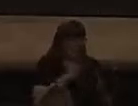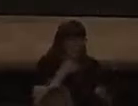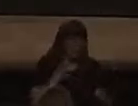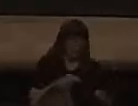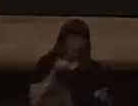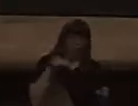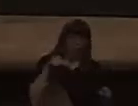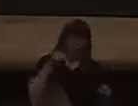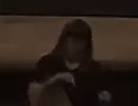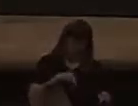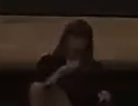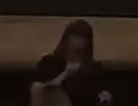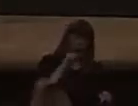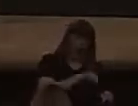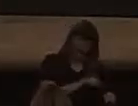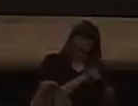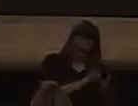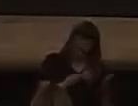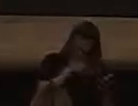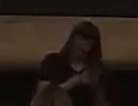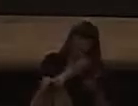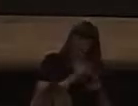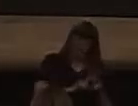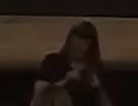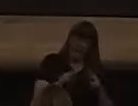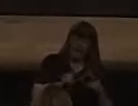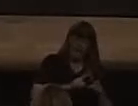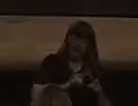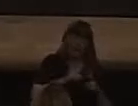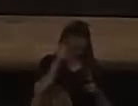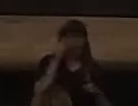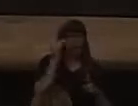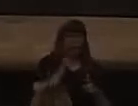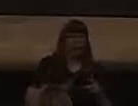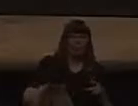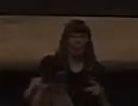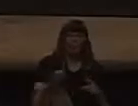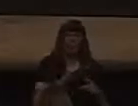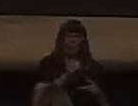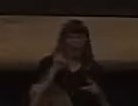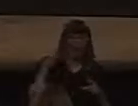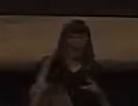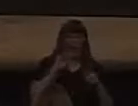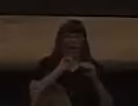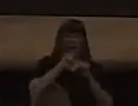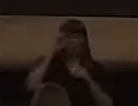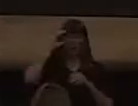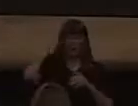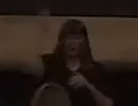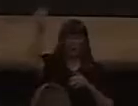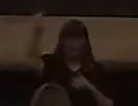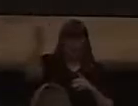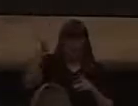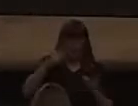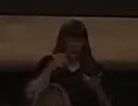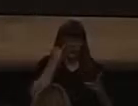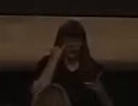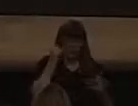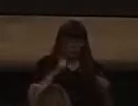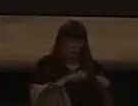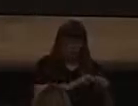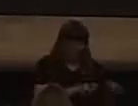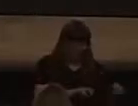the closest exit. He said, then we'd know as we wandered around trying to find out how to get out, that if we found a seating area, we could find a